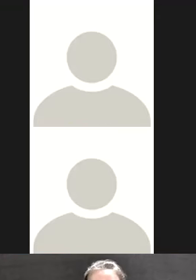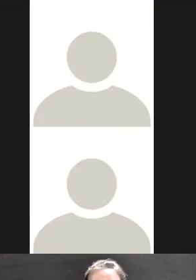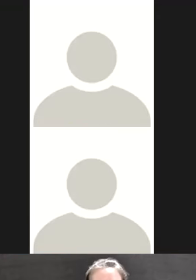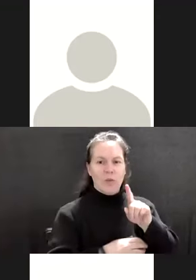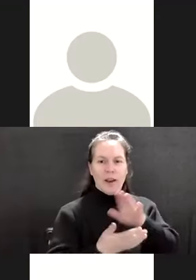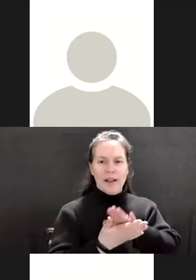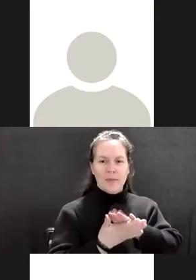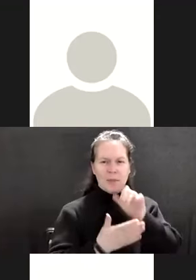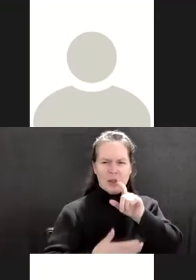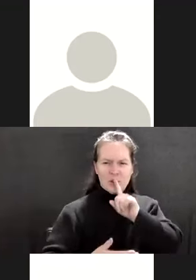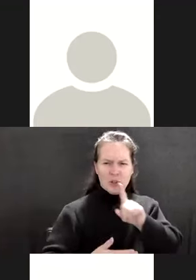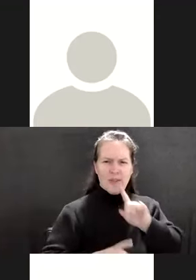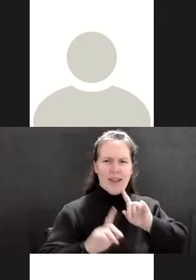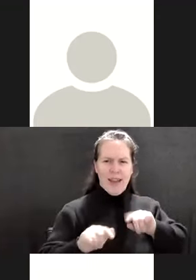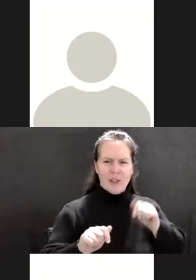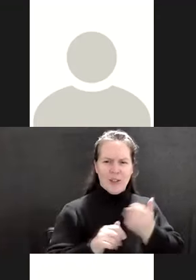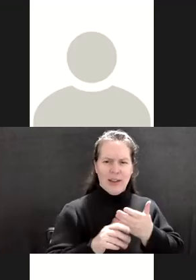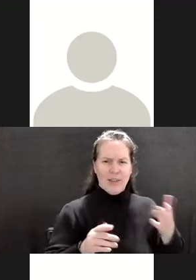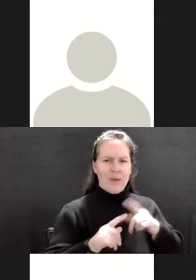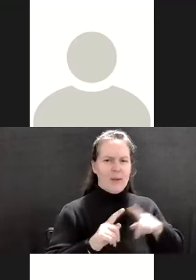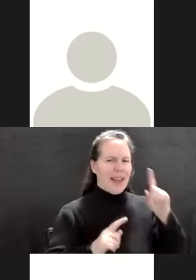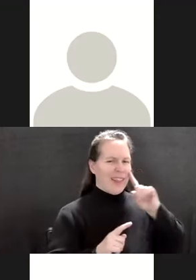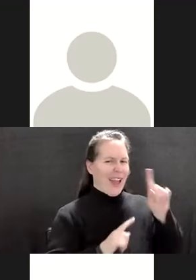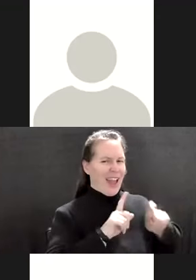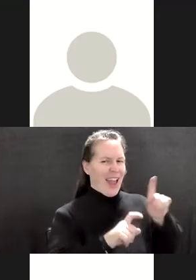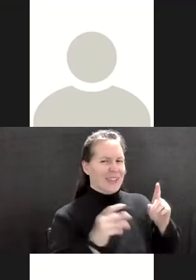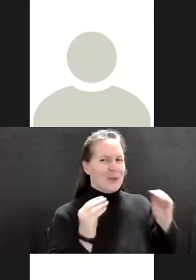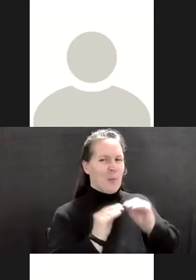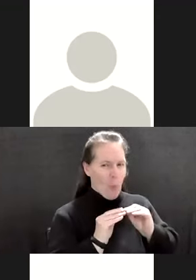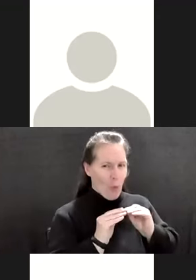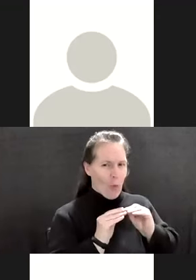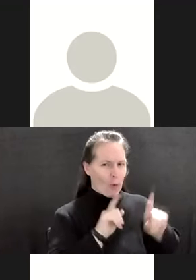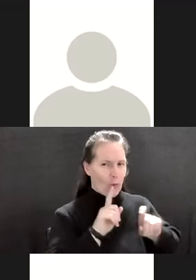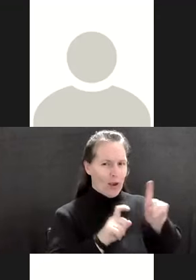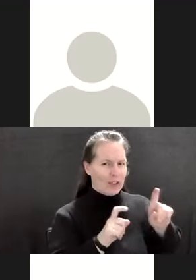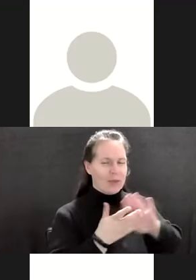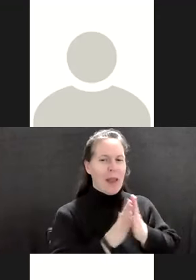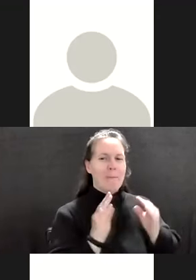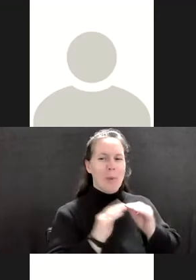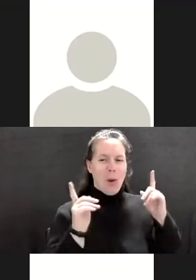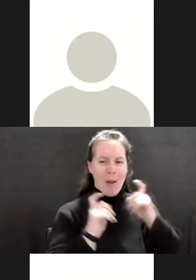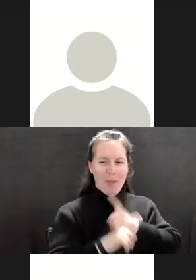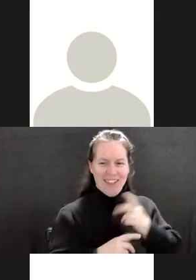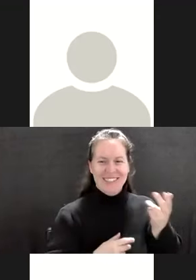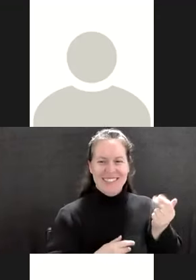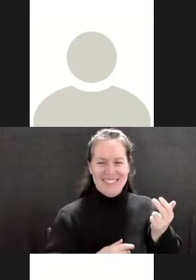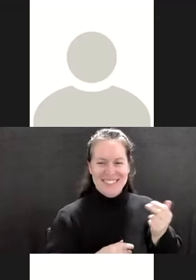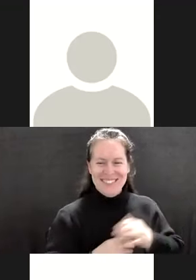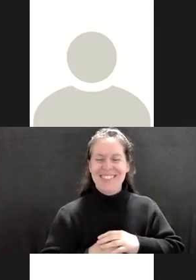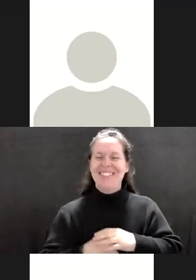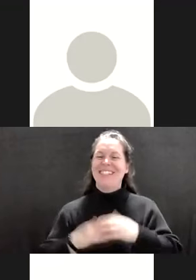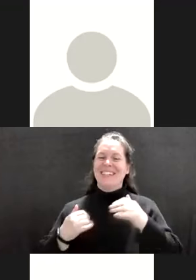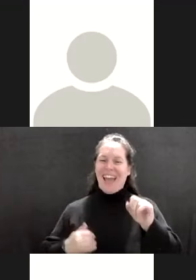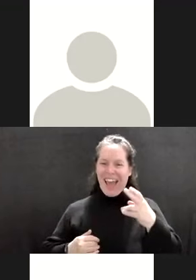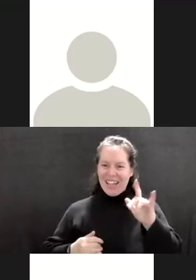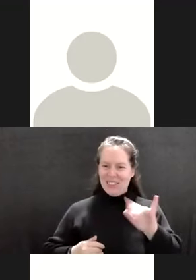I don't know if I answered anything. I think I just asked more questions, but. Yes. And so with this, we're really looking